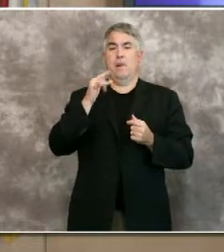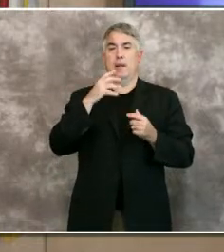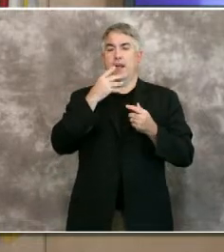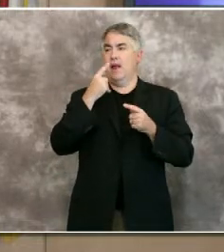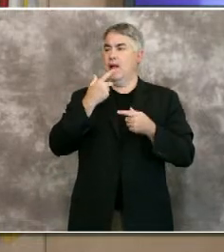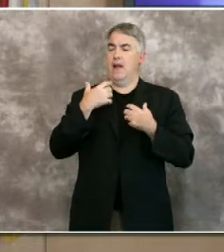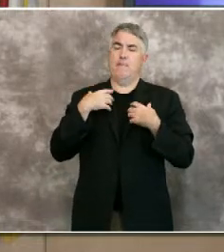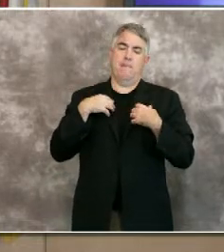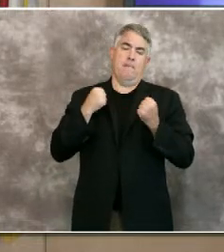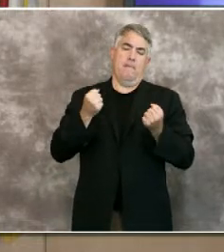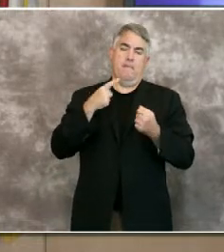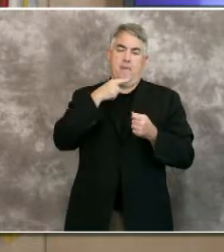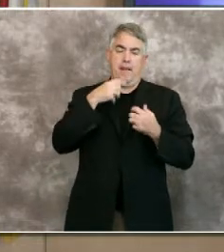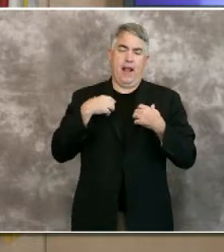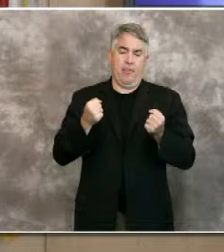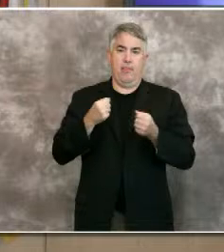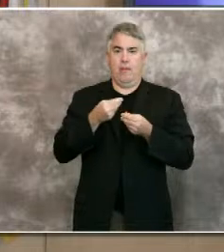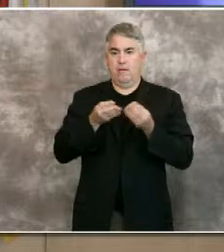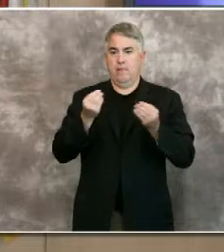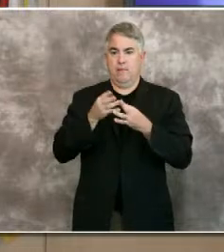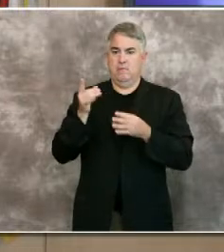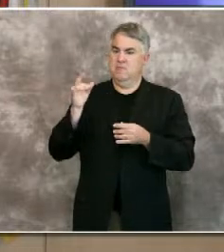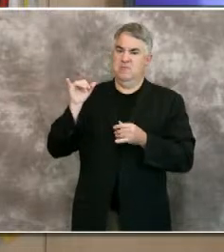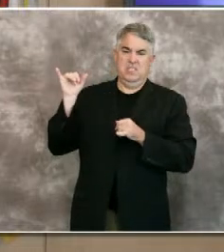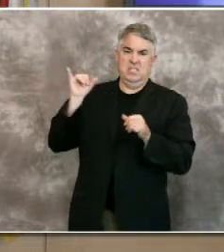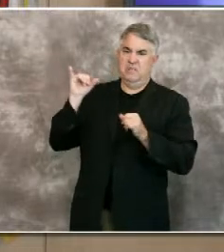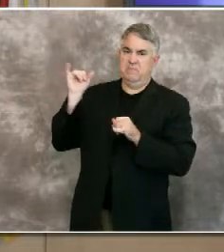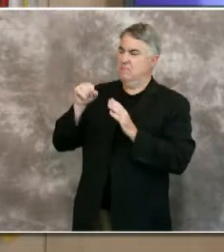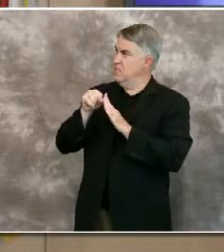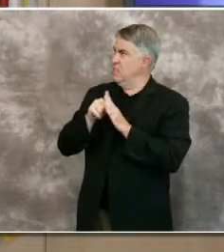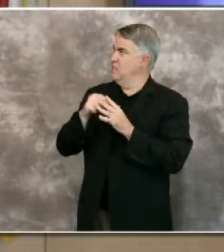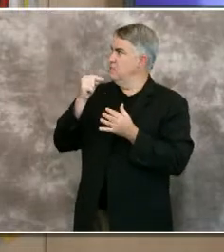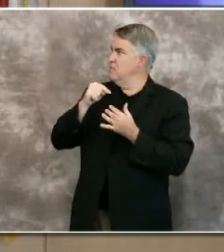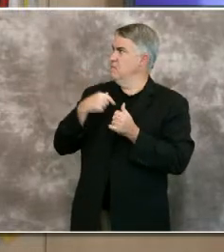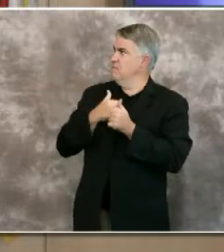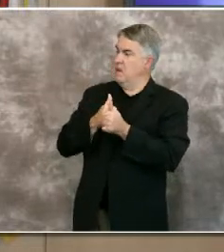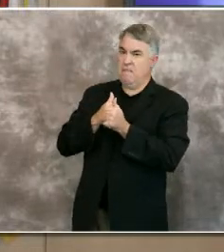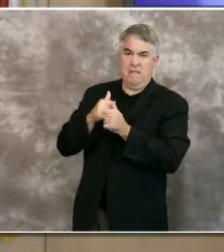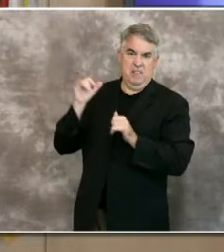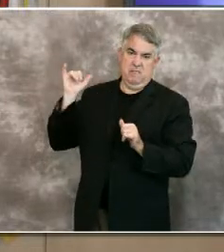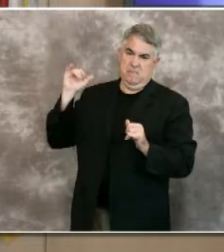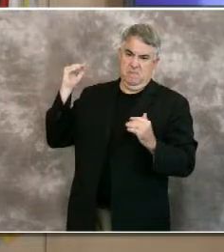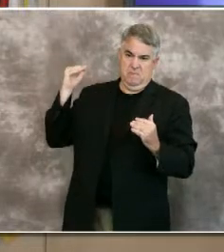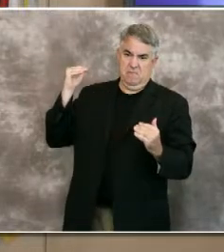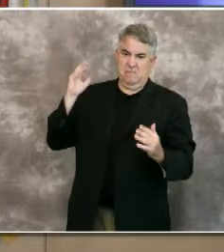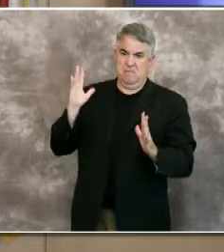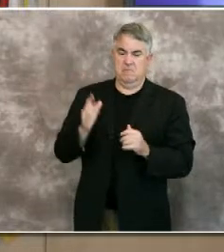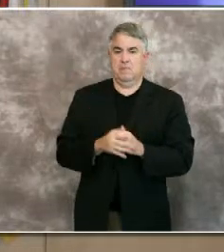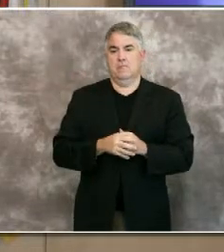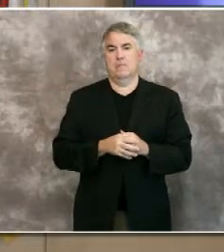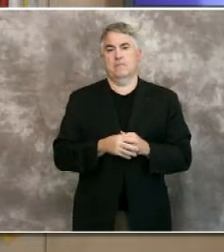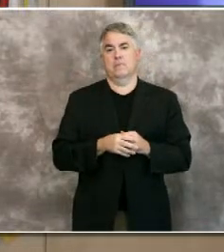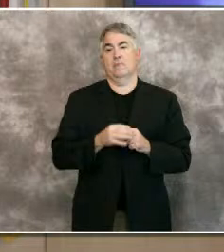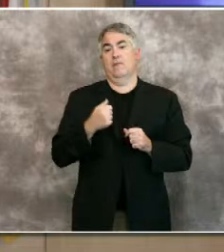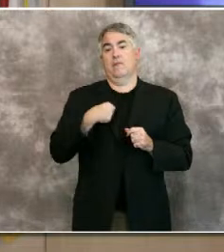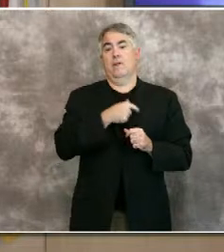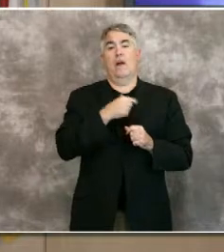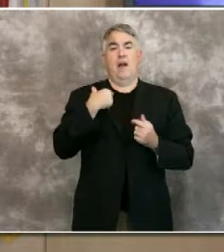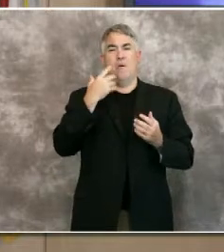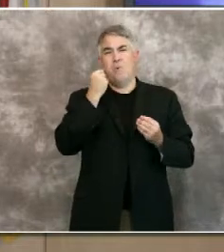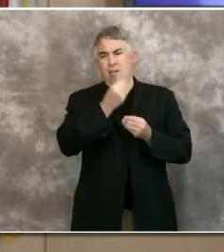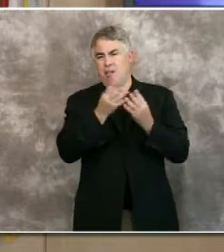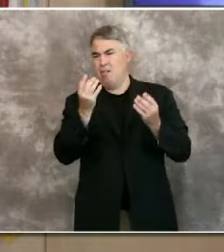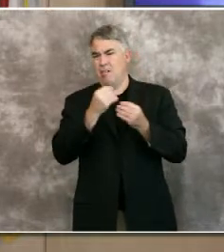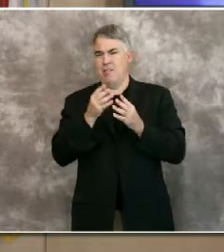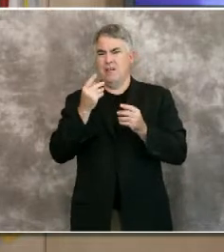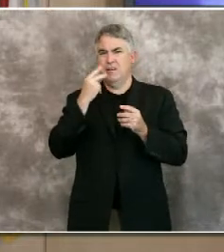California, just in an effort to provide greater clarity and greater insight in terms of what we're doing, and I'll walk you through a few slides of what that is. Before